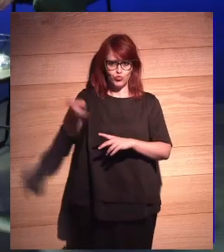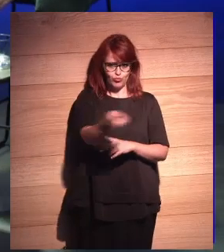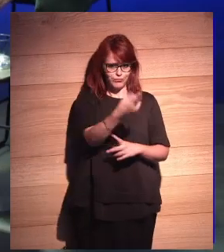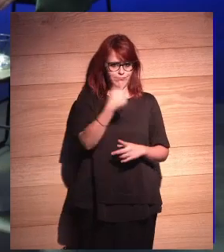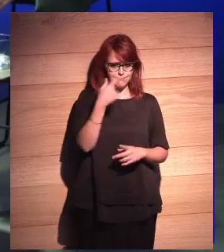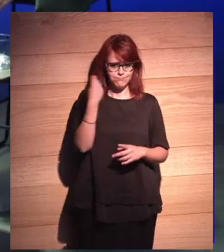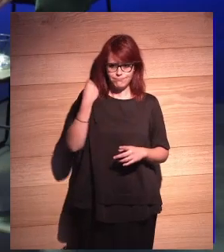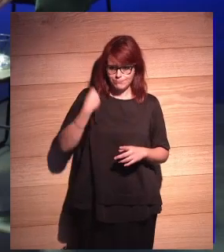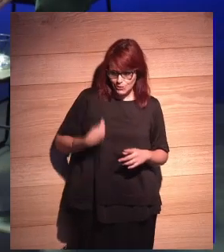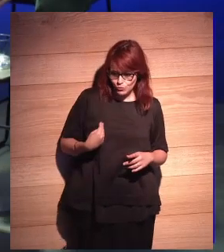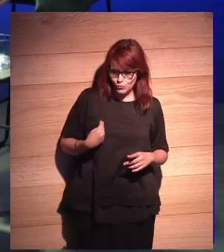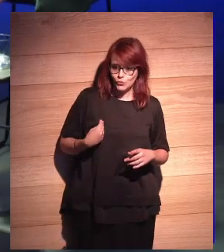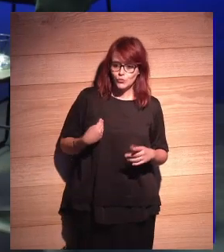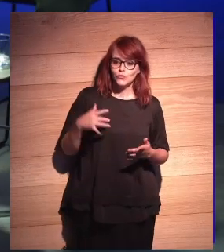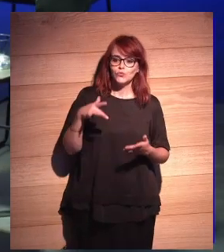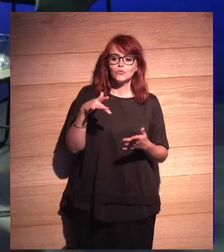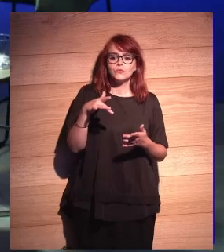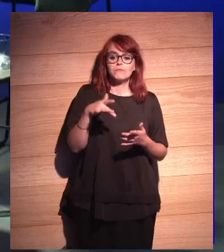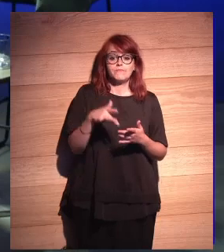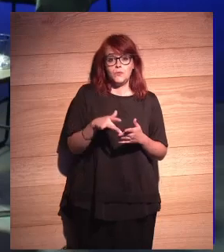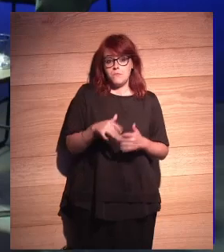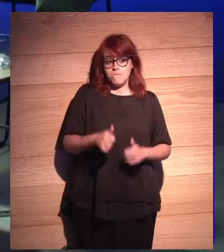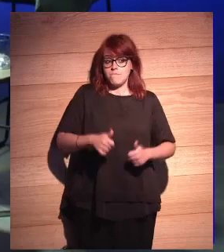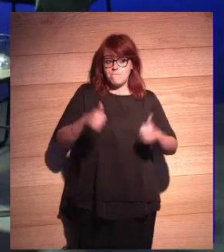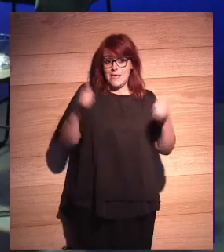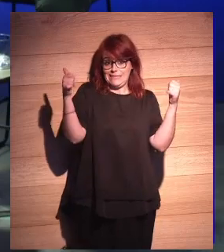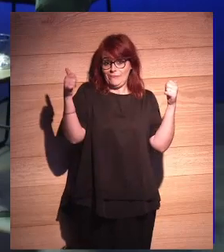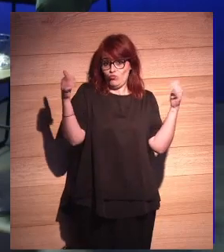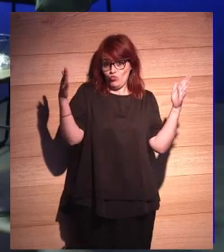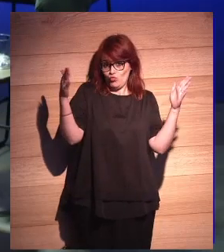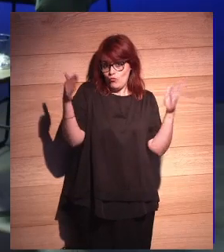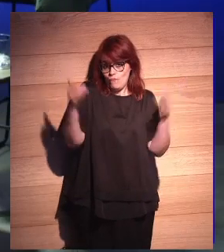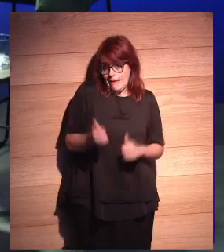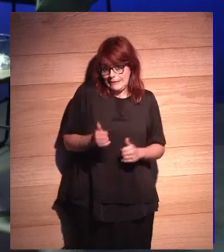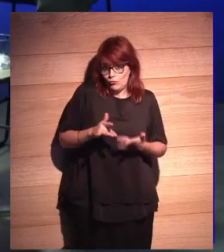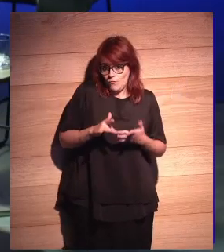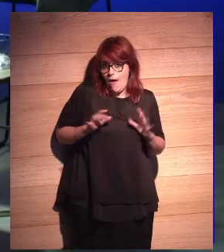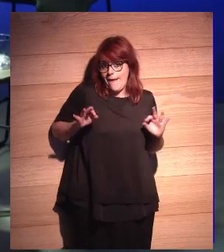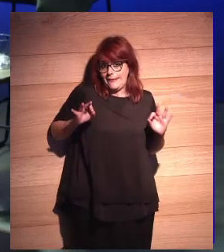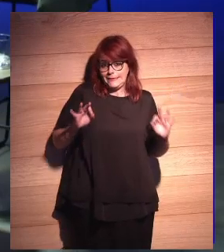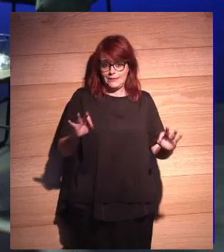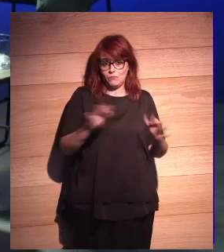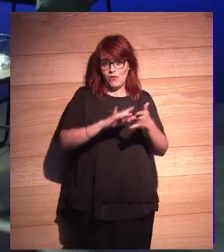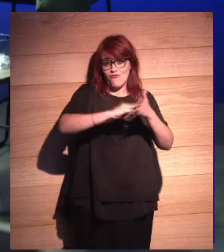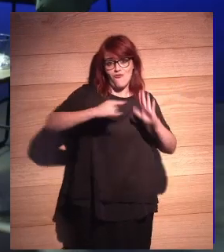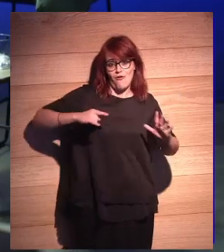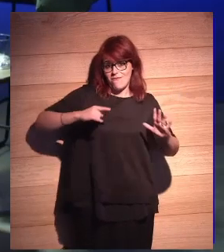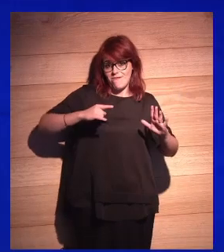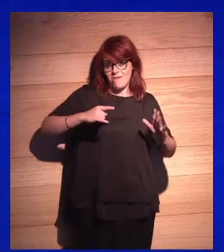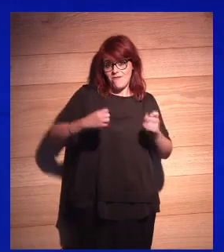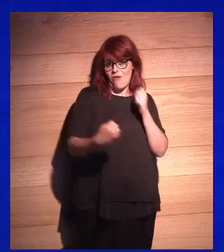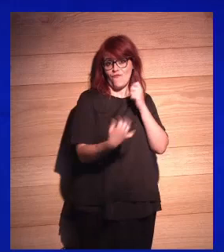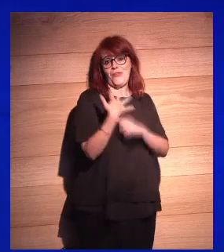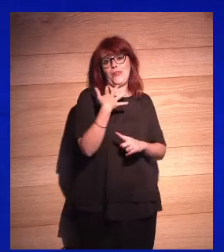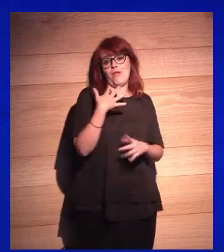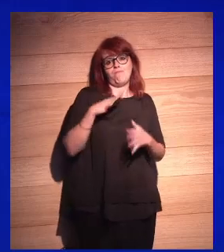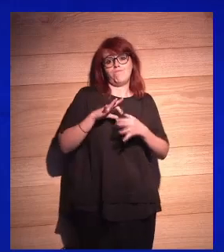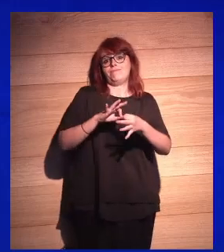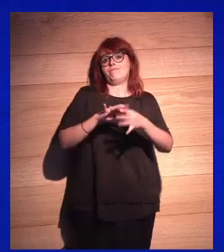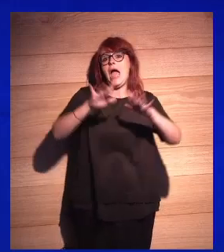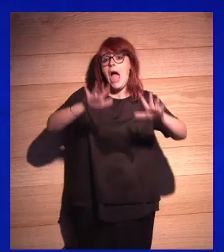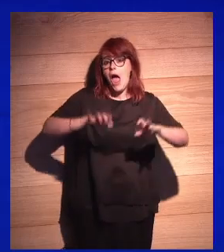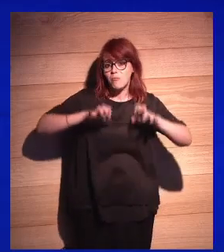and like many other musicians nowadays, I had no other choice but to